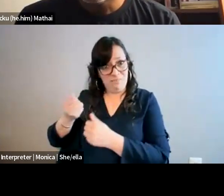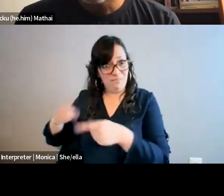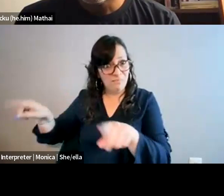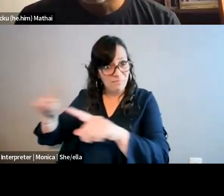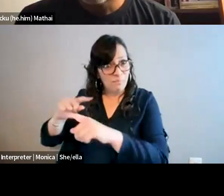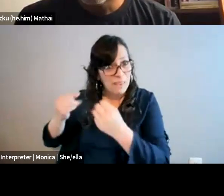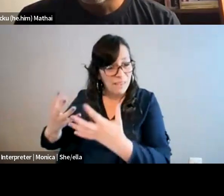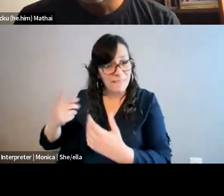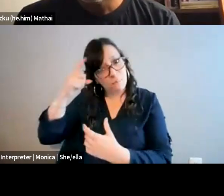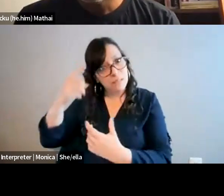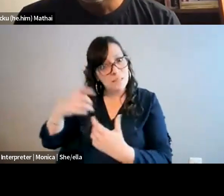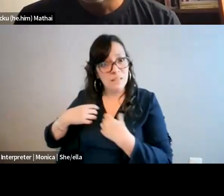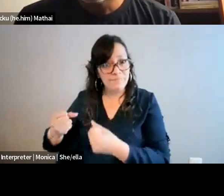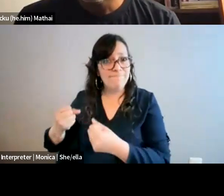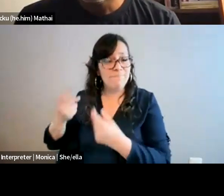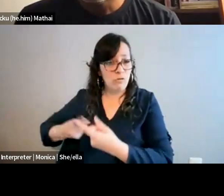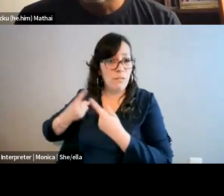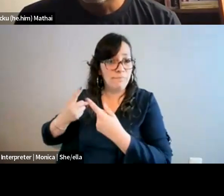So.